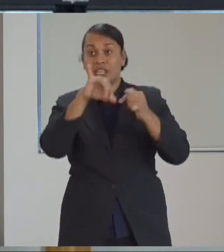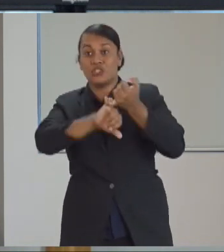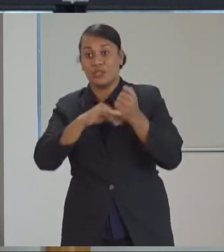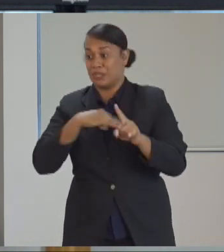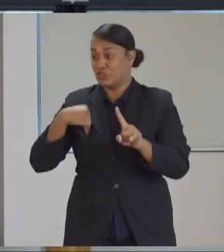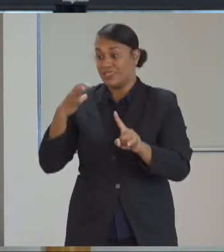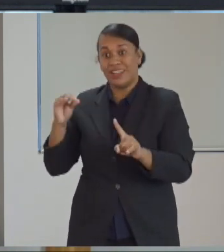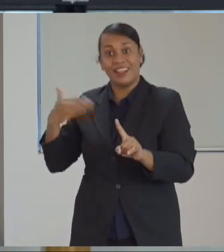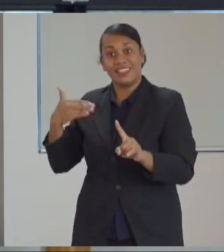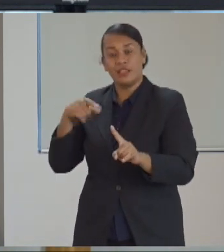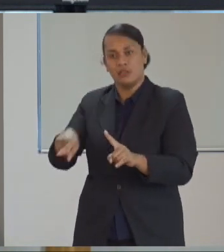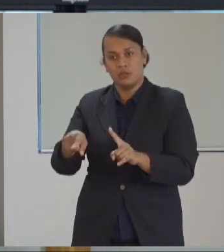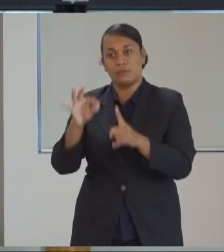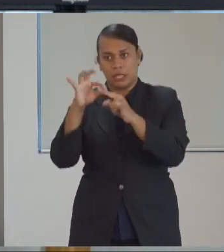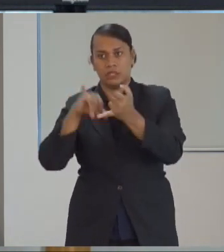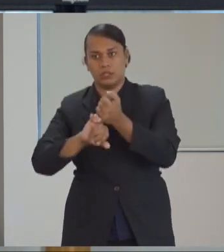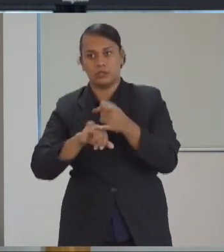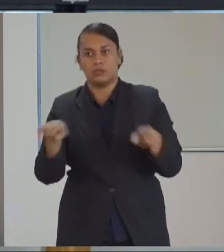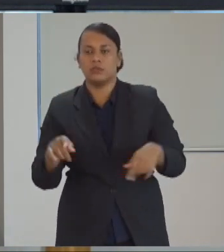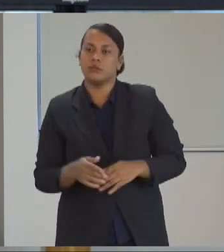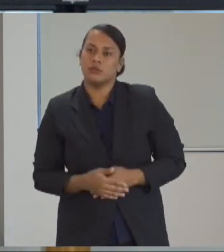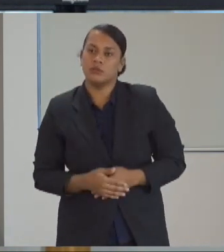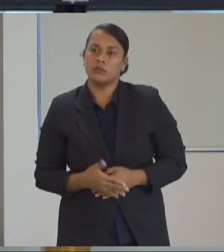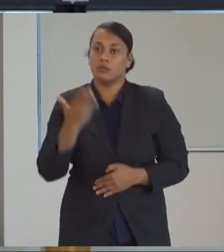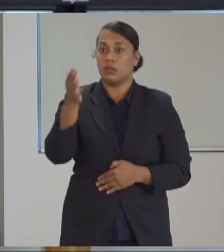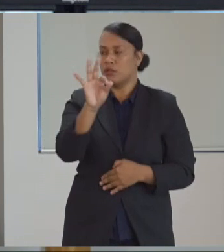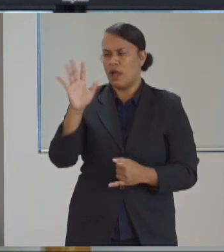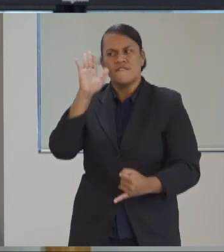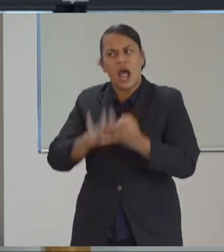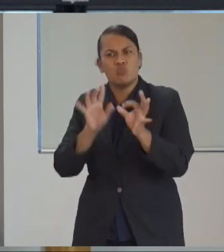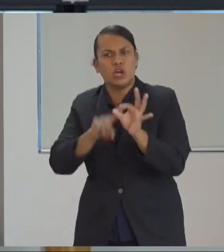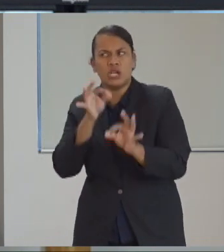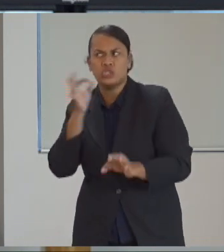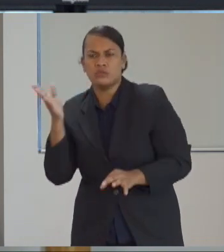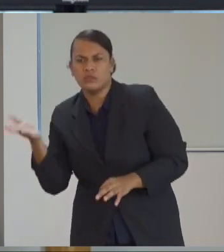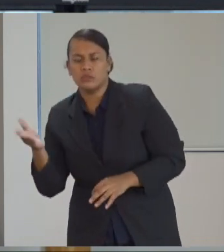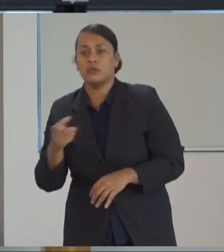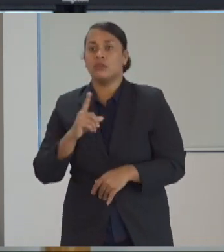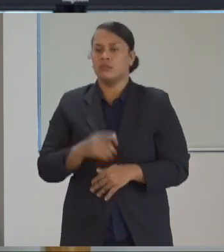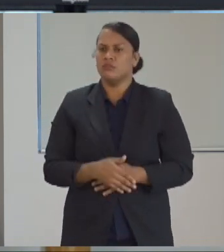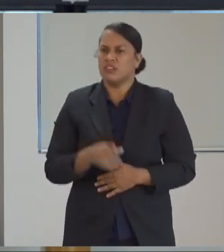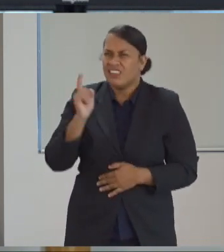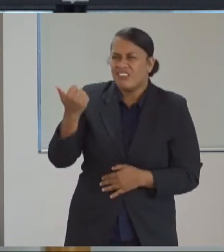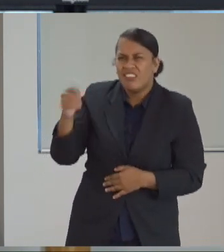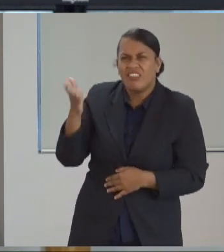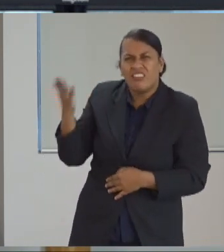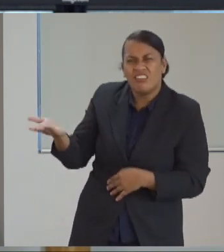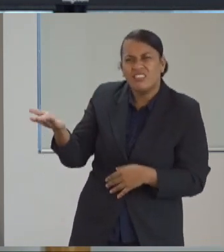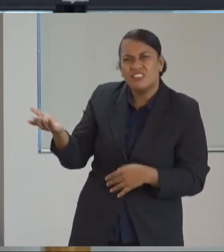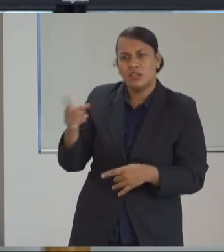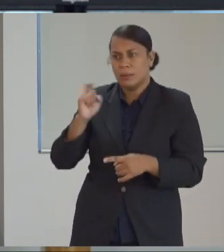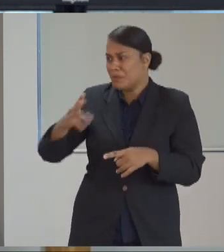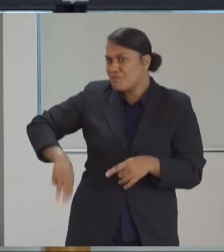Health and the Minister for Health. And a final question, the second question. Is it not improper, sir, that you, as a member